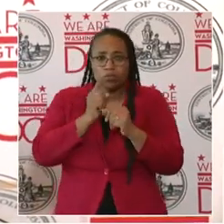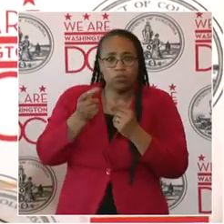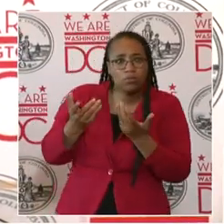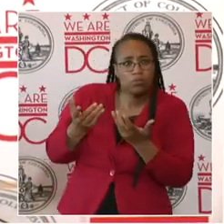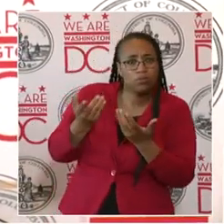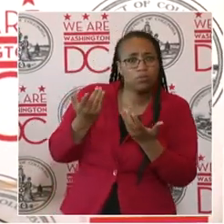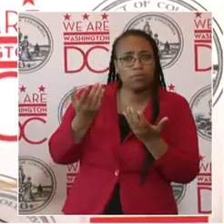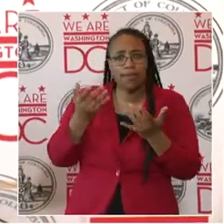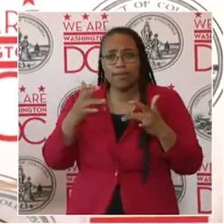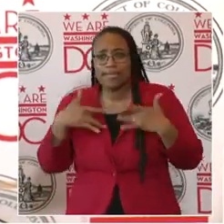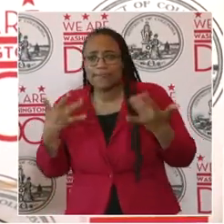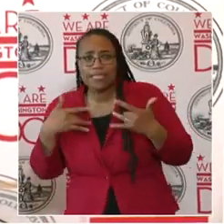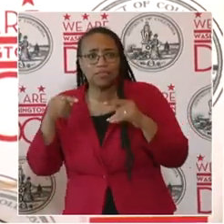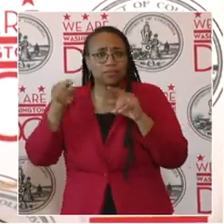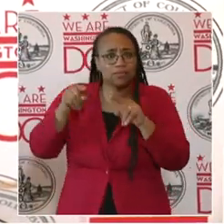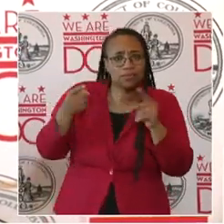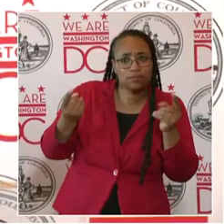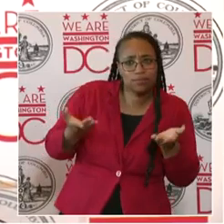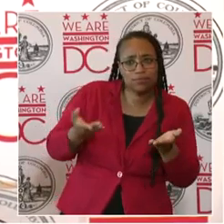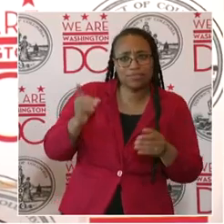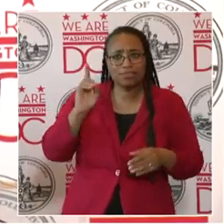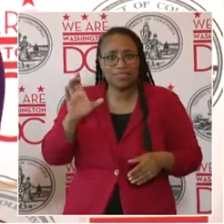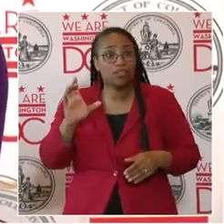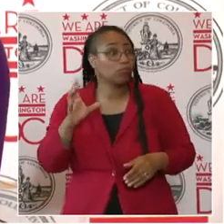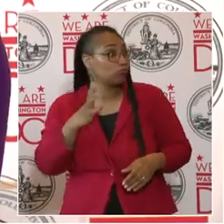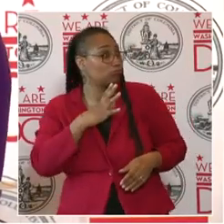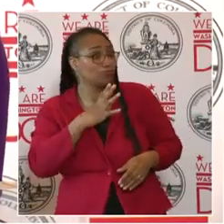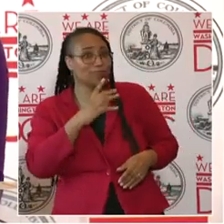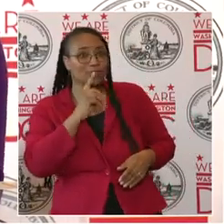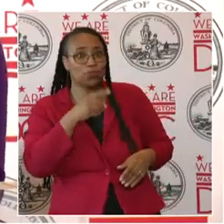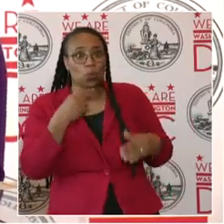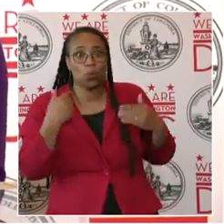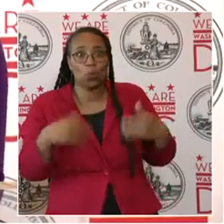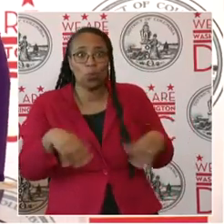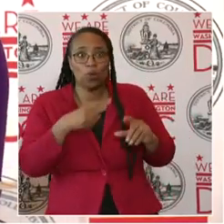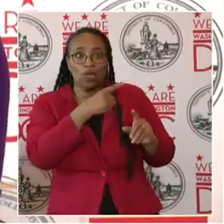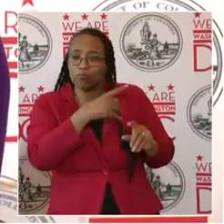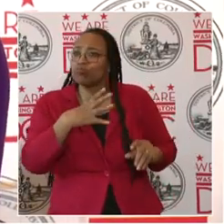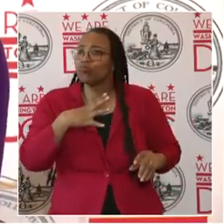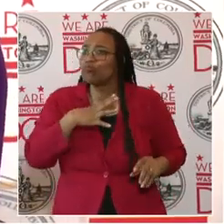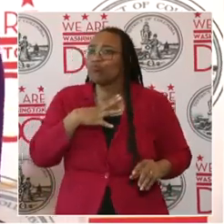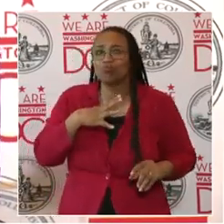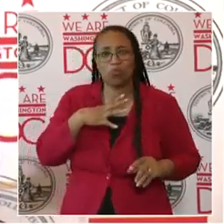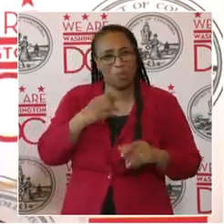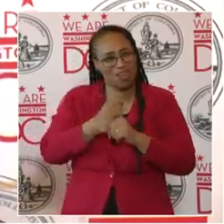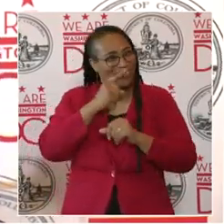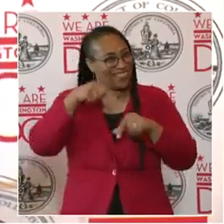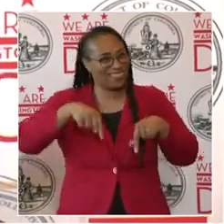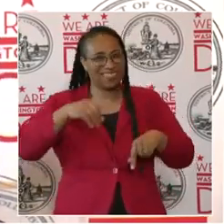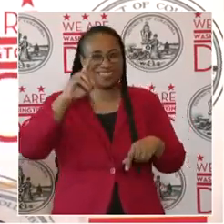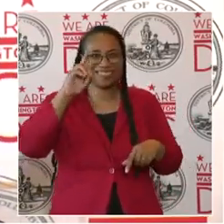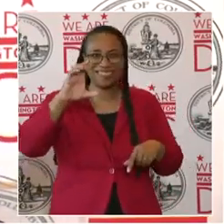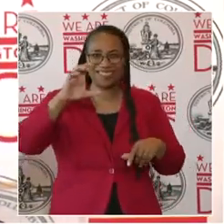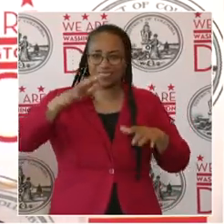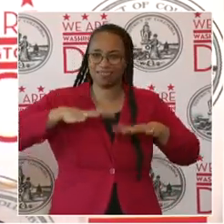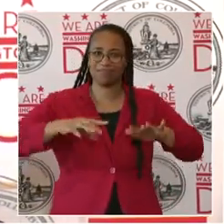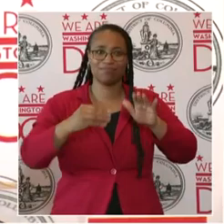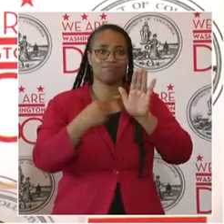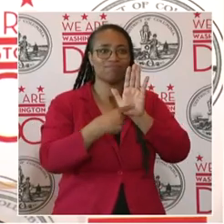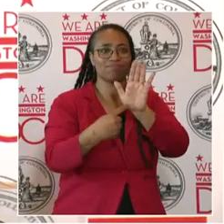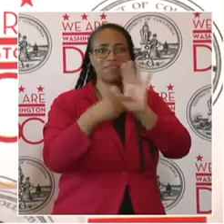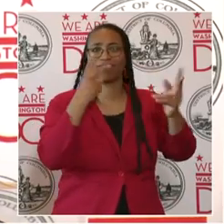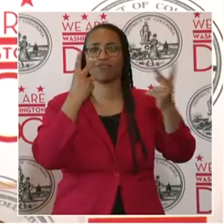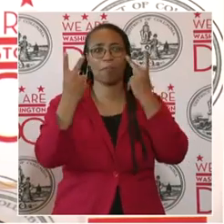of Columbia, and we have to get outside our federal bubble and get into the district. I'm a proud D.C. resident,